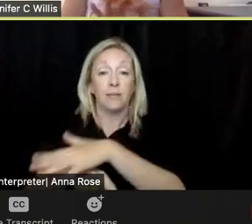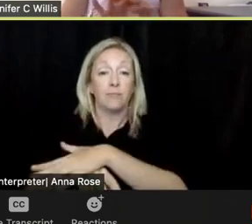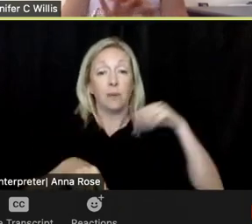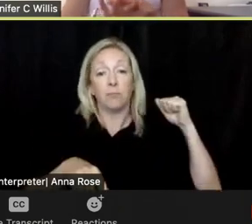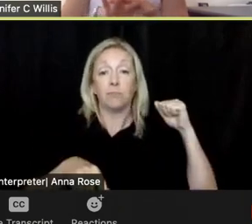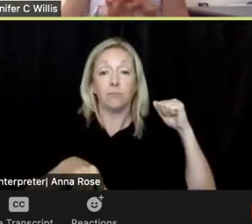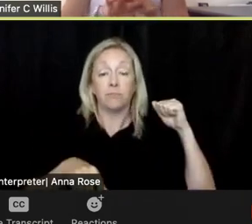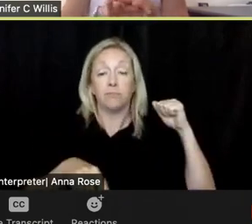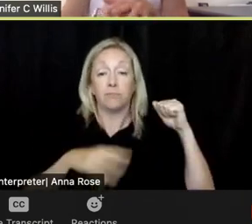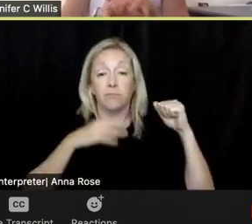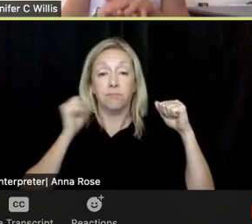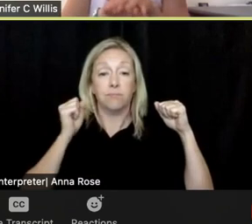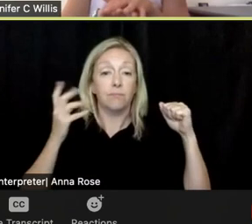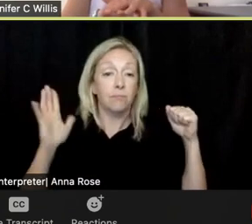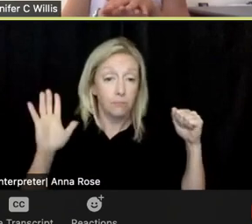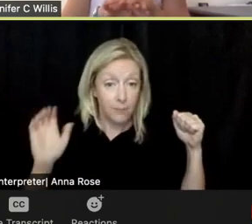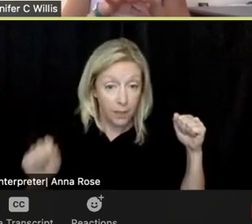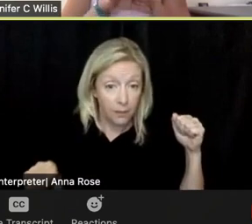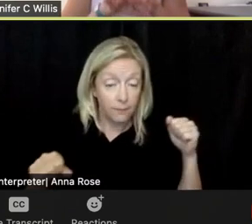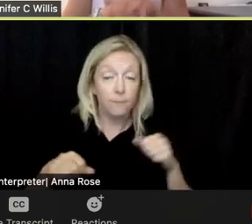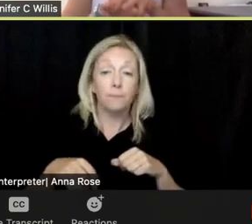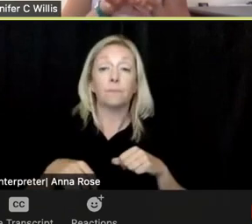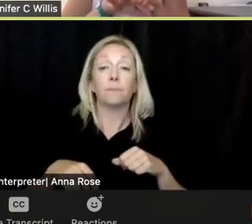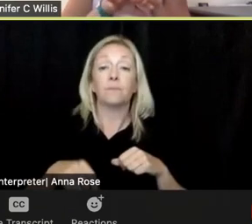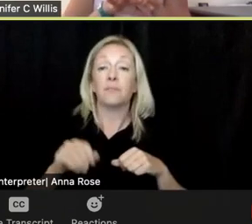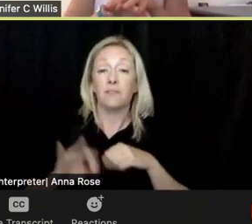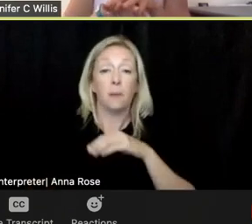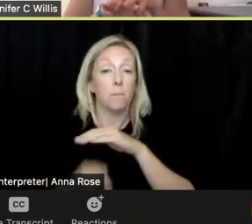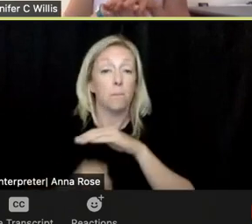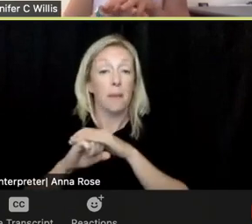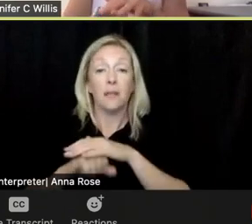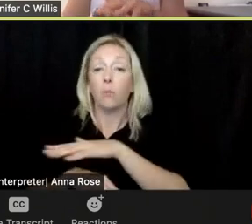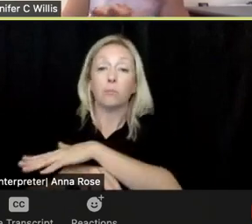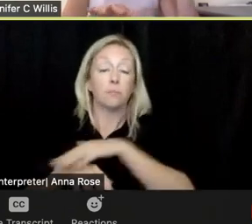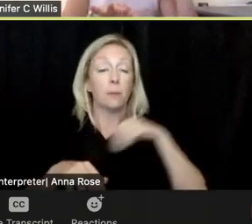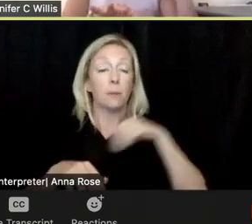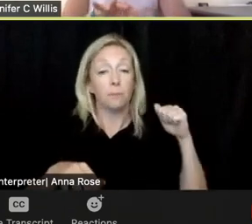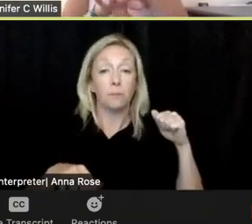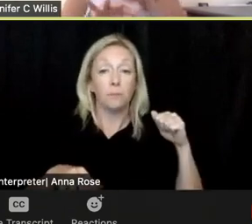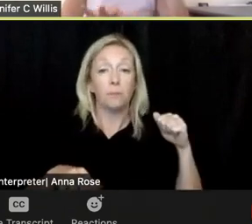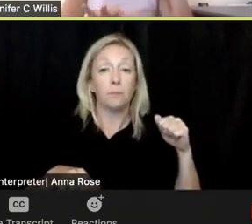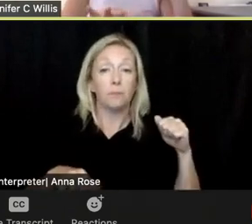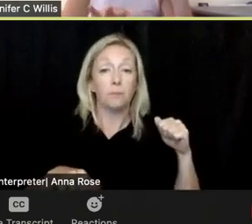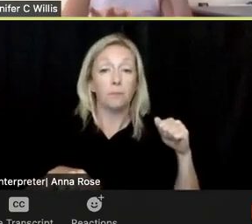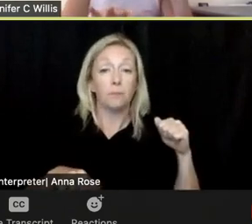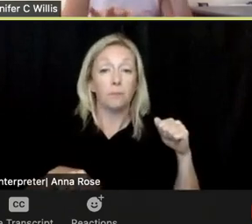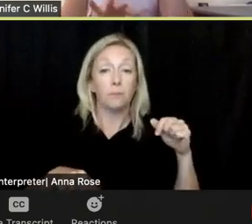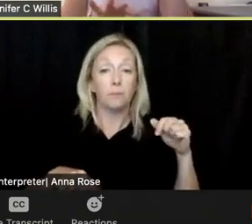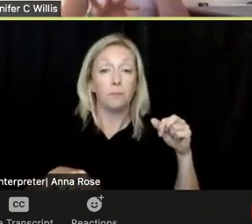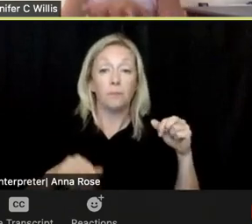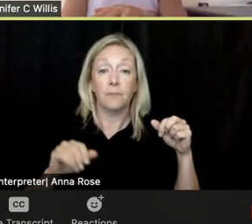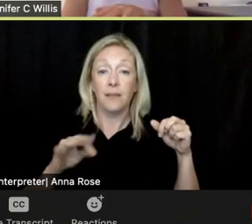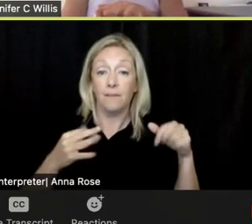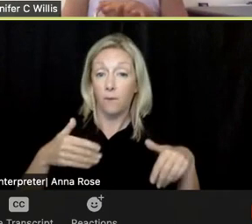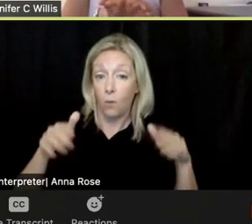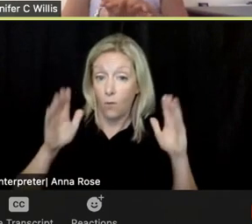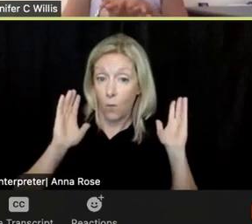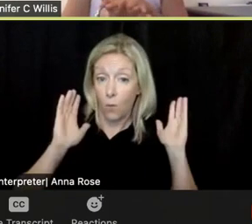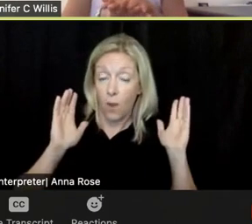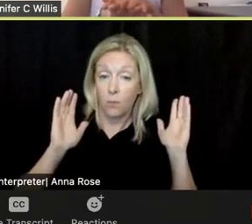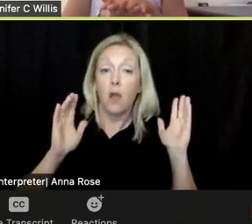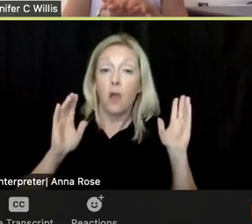the manner that they feel comfortable with. They control the interaction. They have the ability to remove their hand if it's too much and come